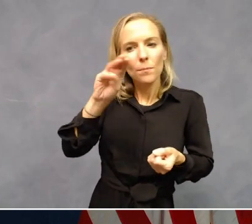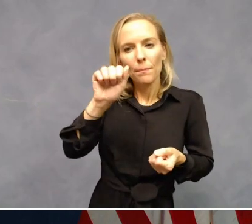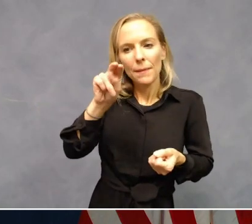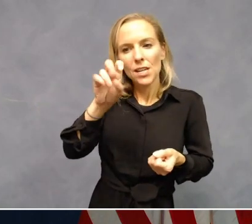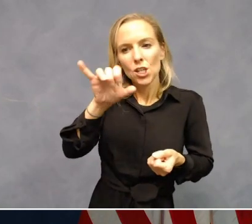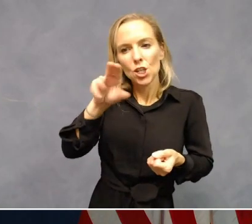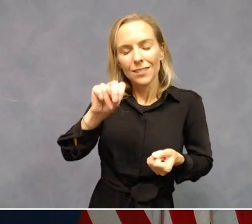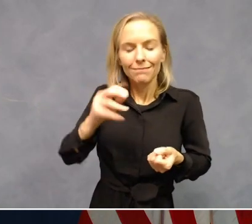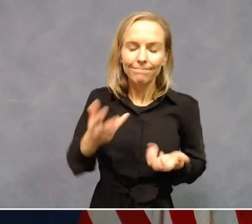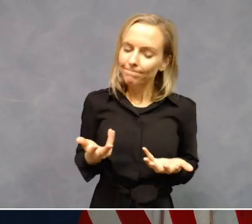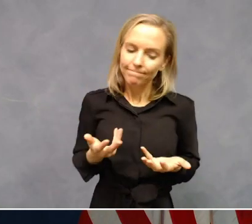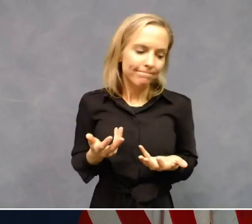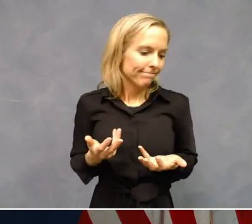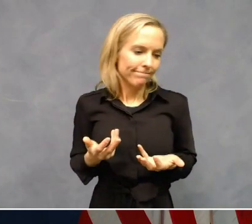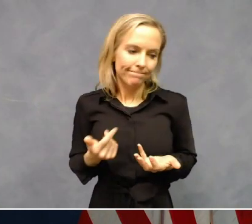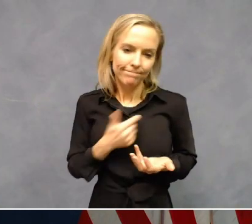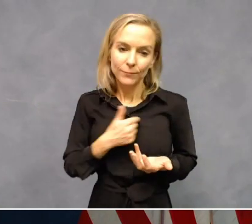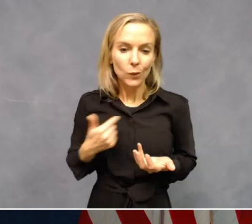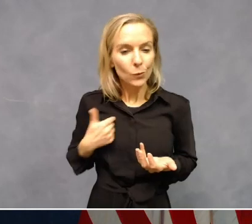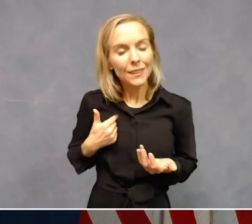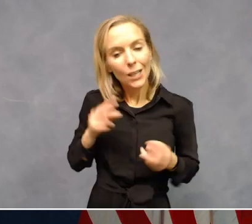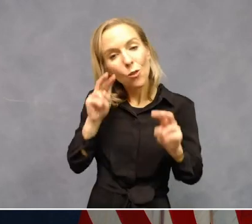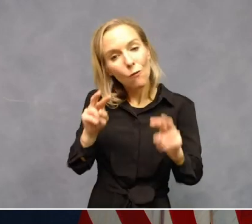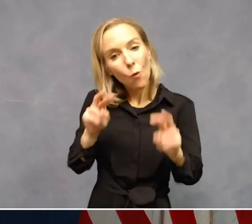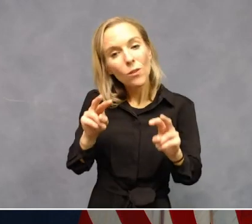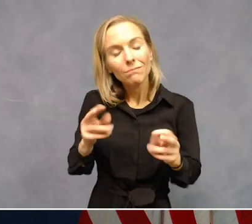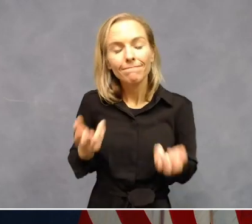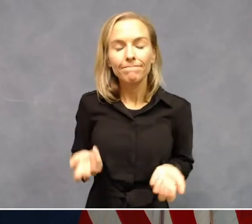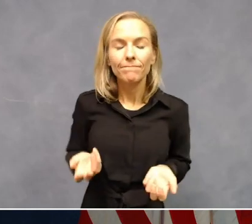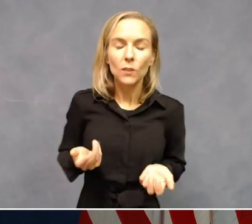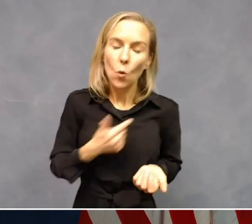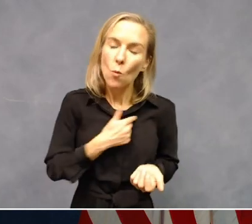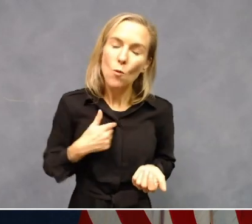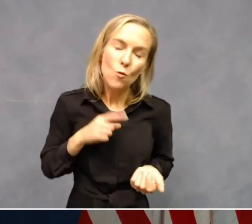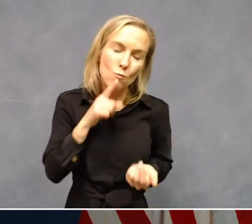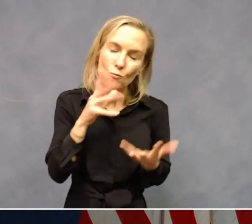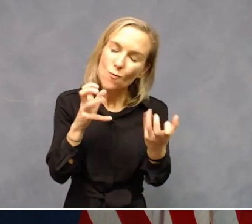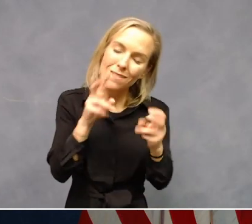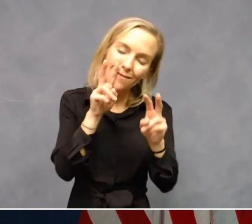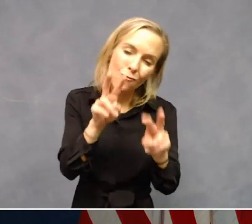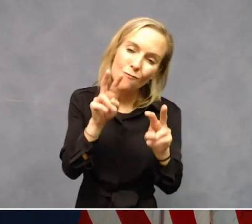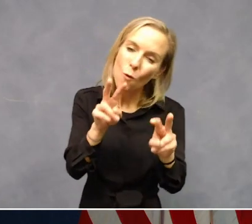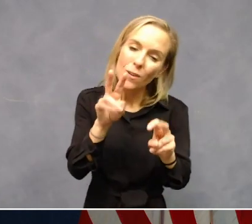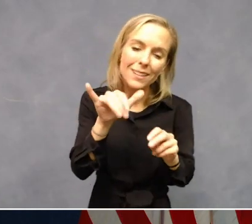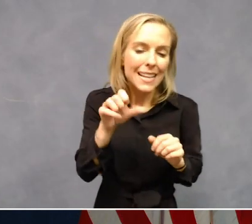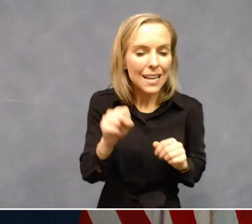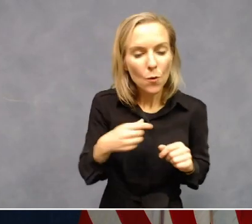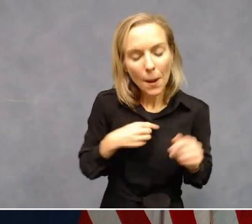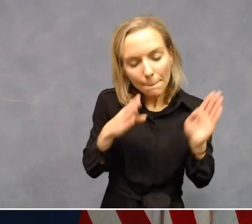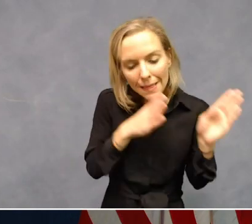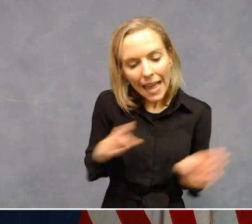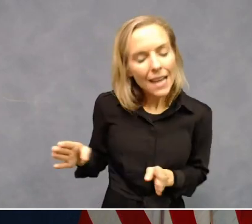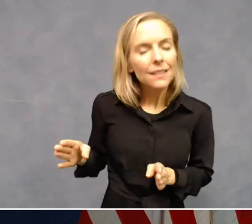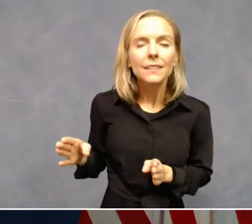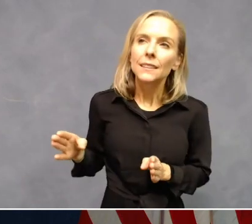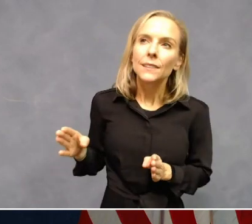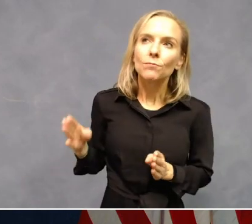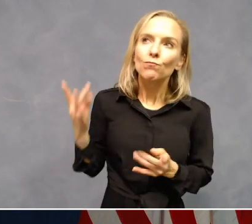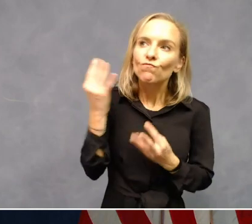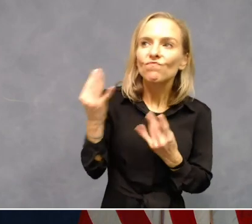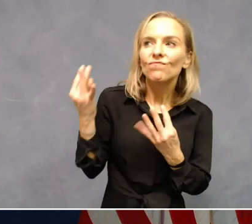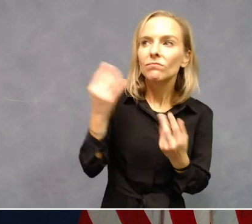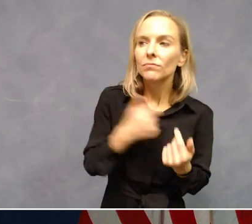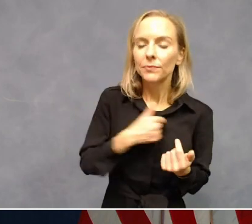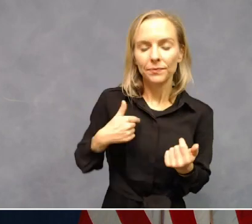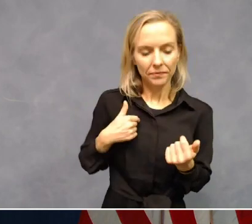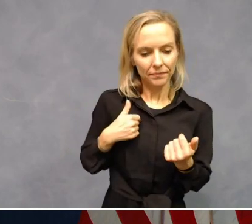it's something we were really looking forward to. We were really looking forward to it. We had plans about, and especially when we were, you